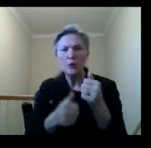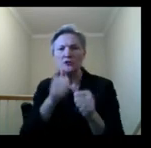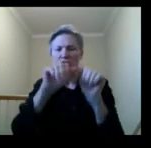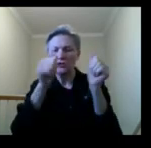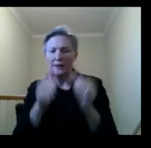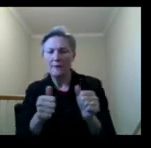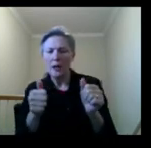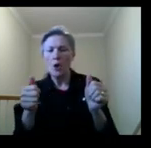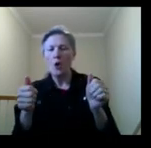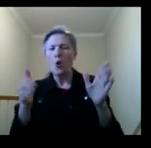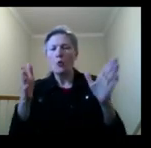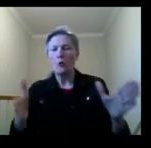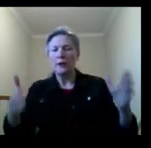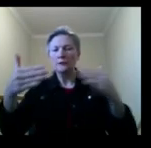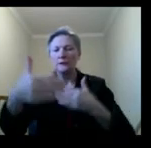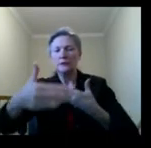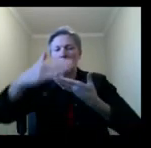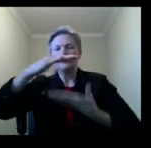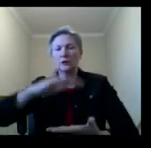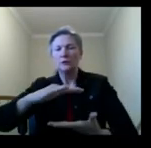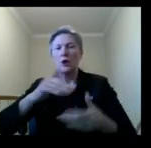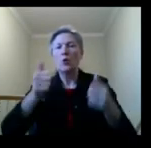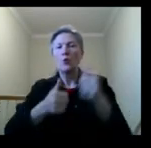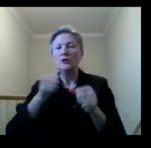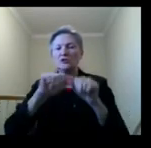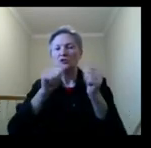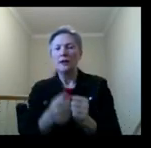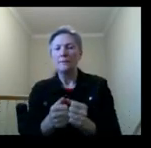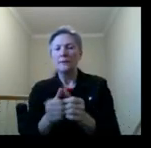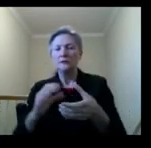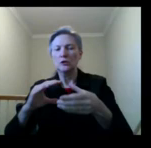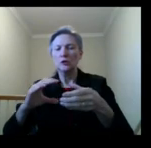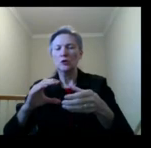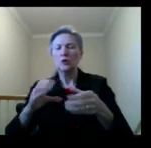is a rectangular prism here? And which shape is a